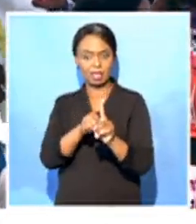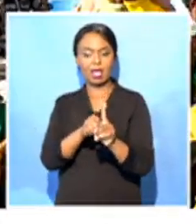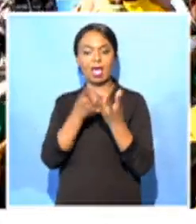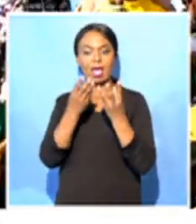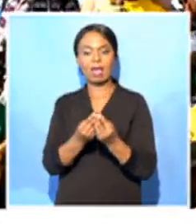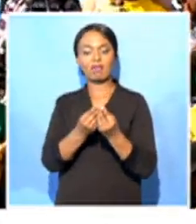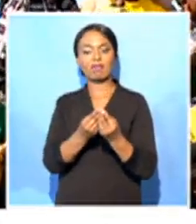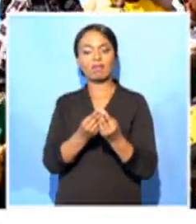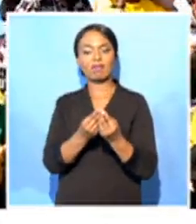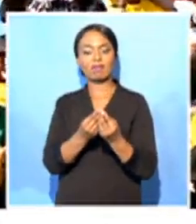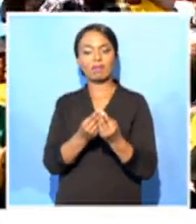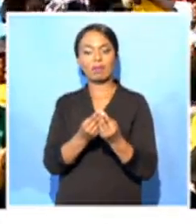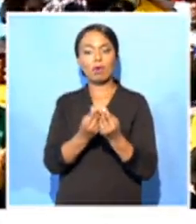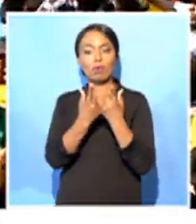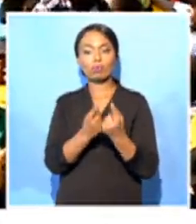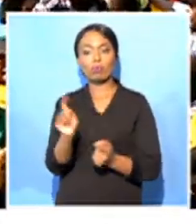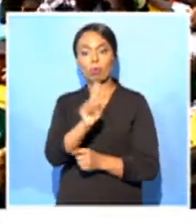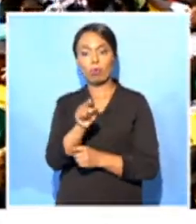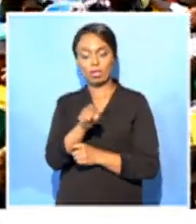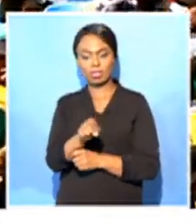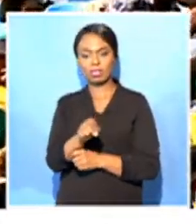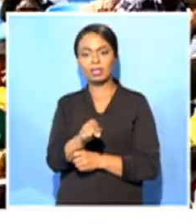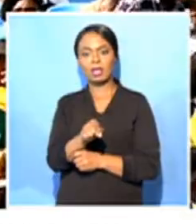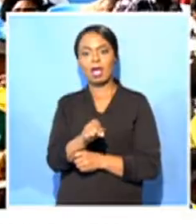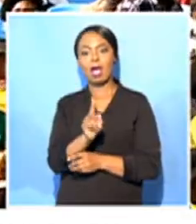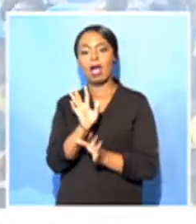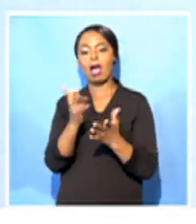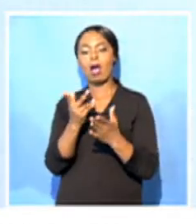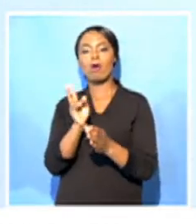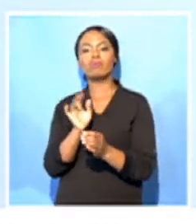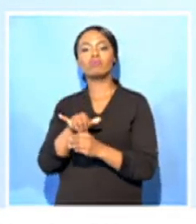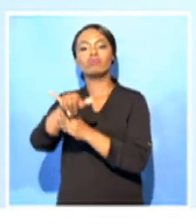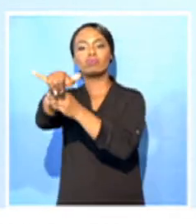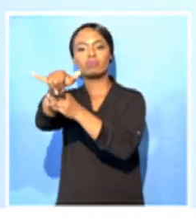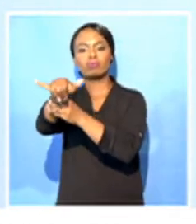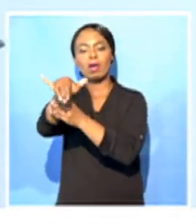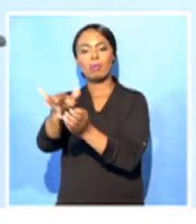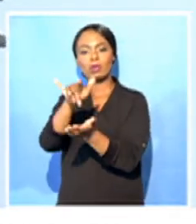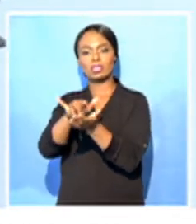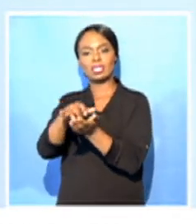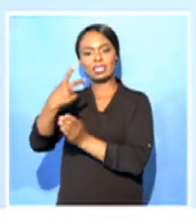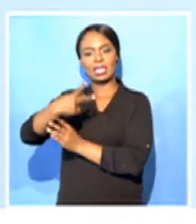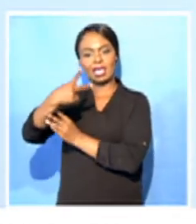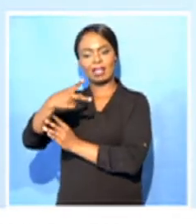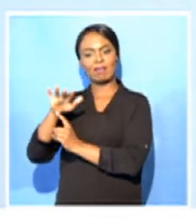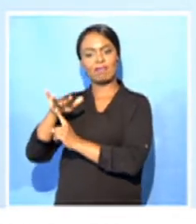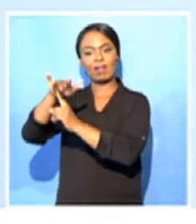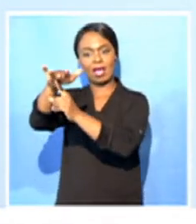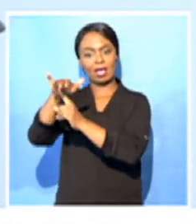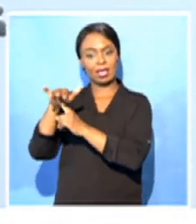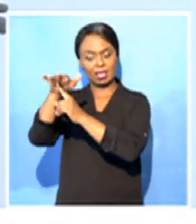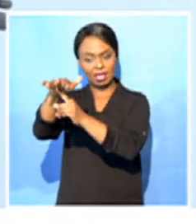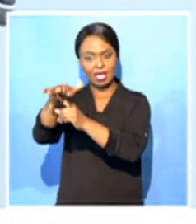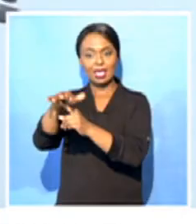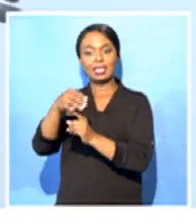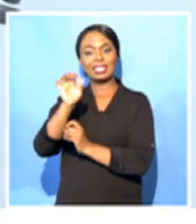away, turning out towards the west to reposition for a second fly past, and